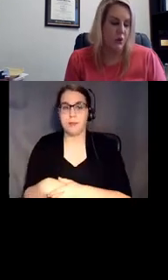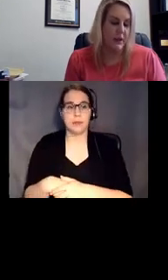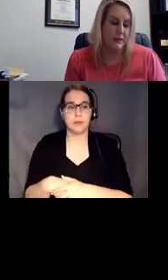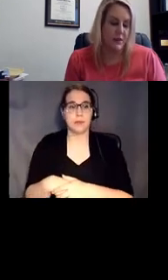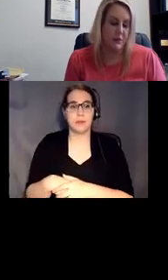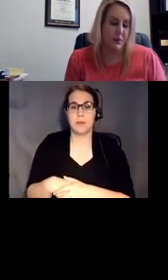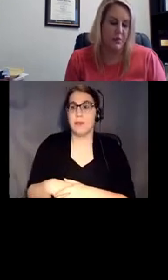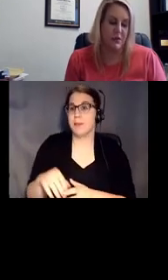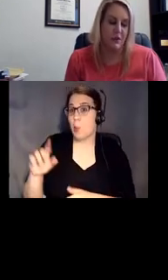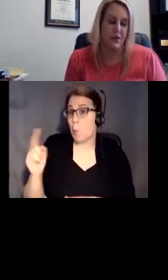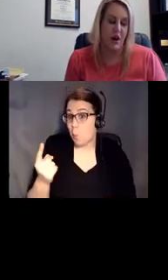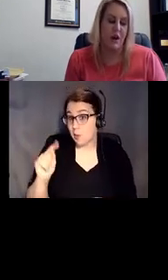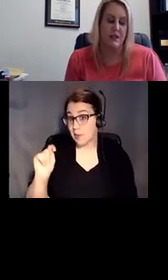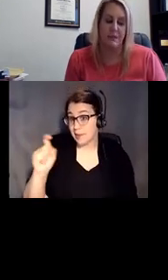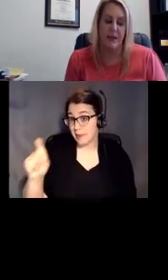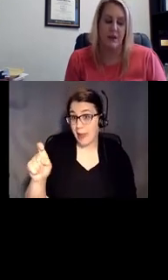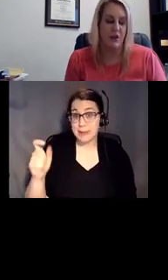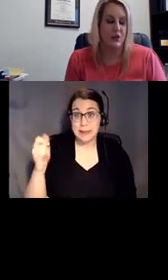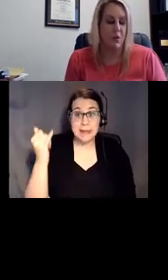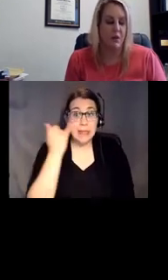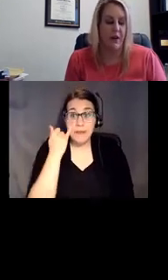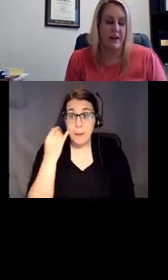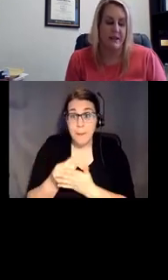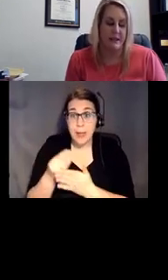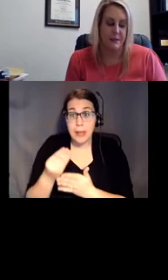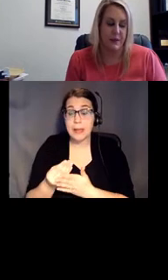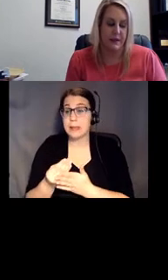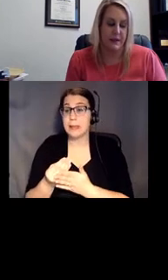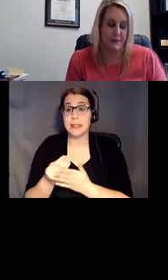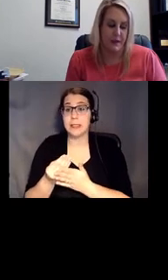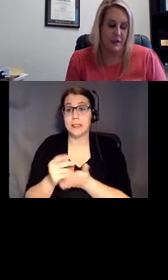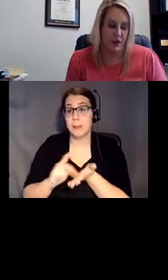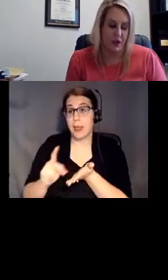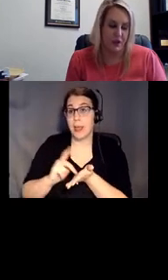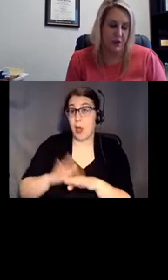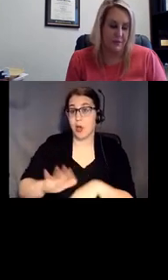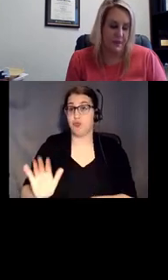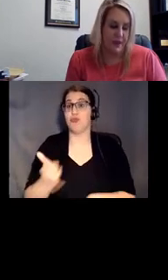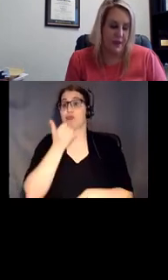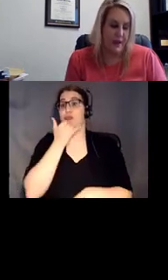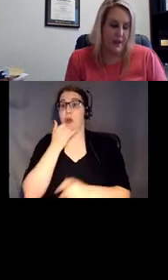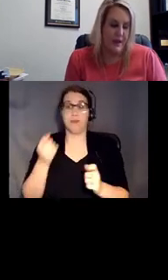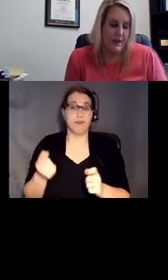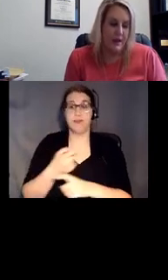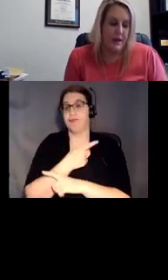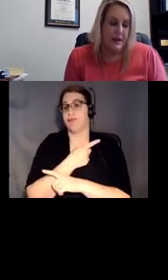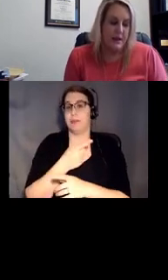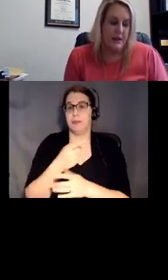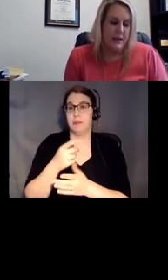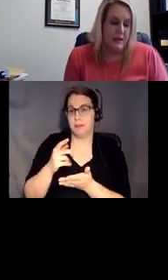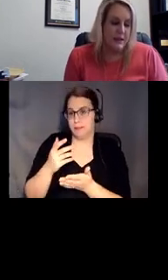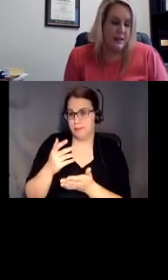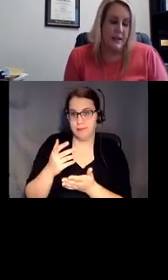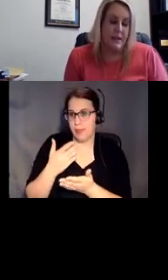taxed only if the disbursements are not spent on those qualifying disability expenditures.